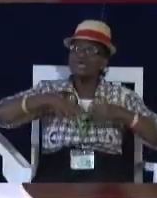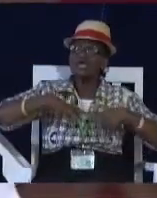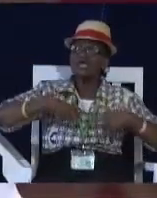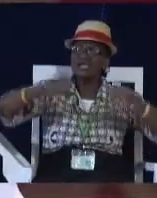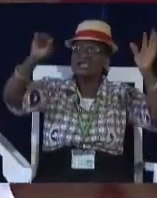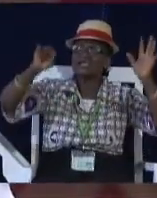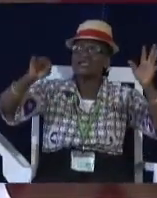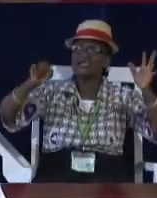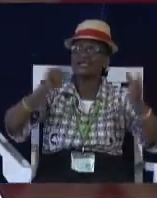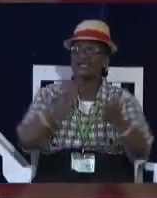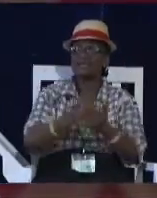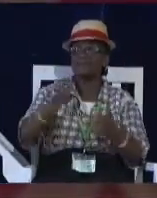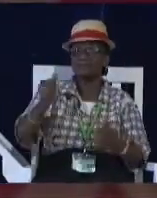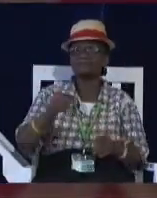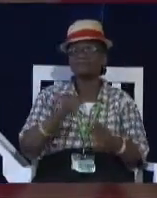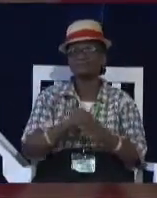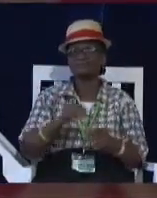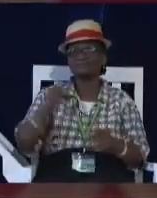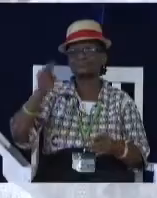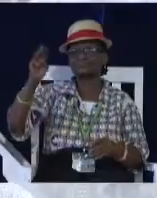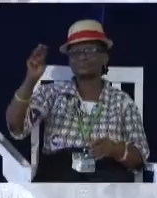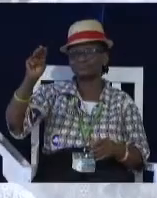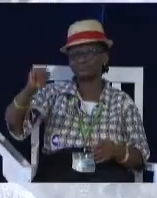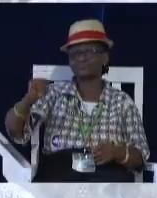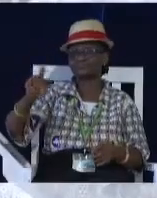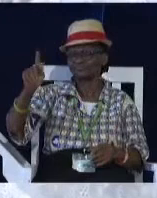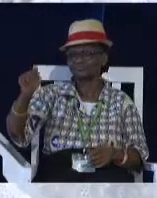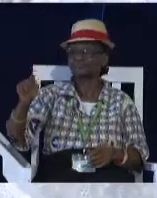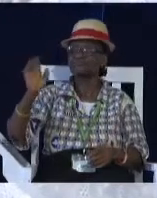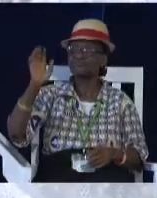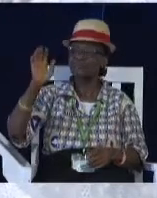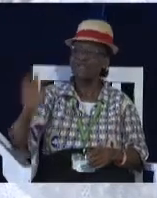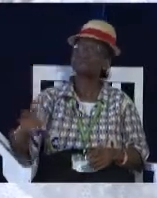In Matthew chapter 8, from verse 5 to 13,